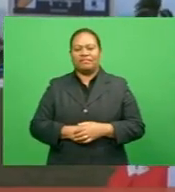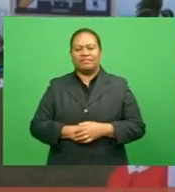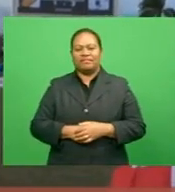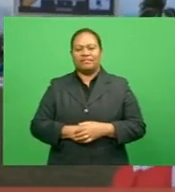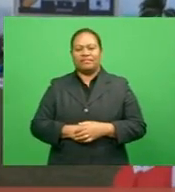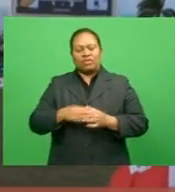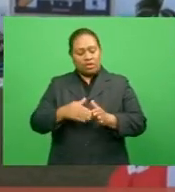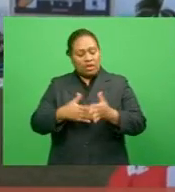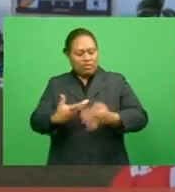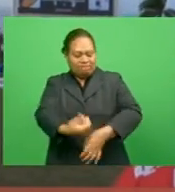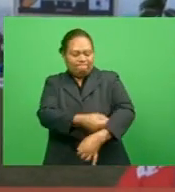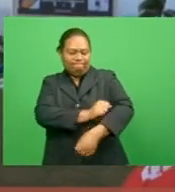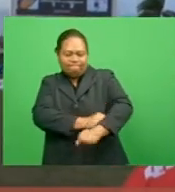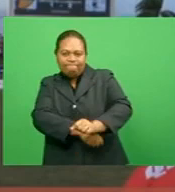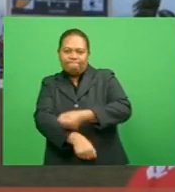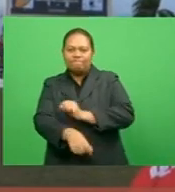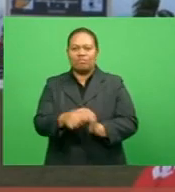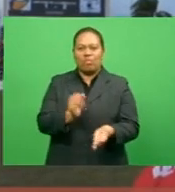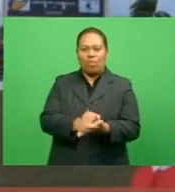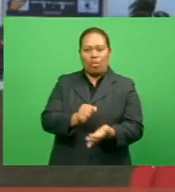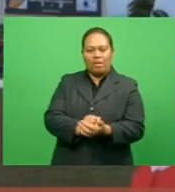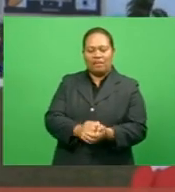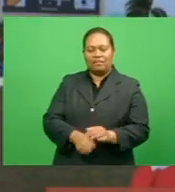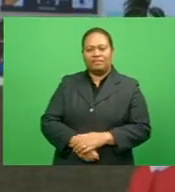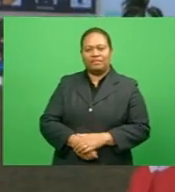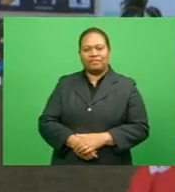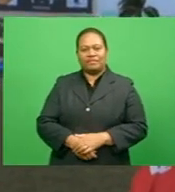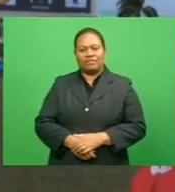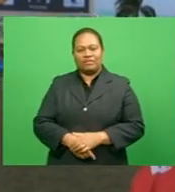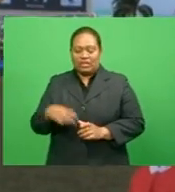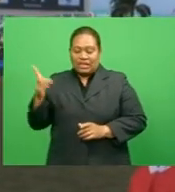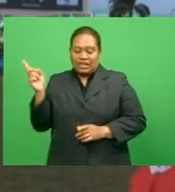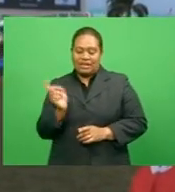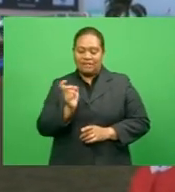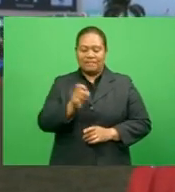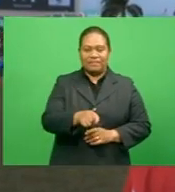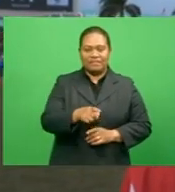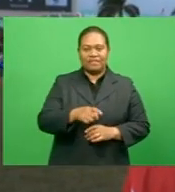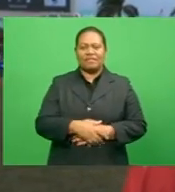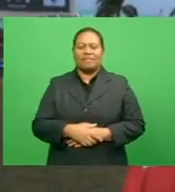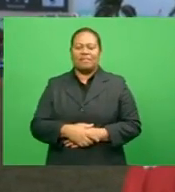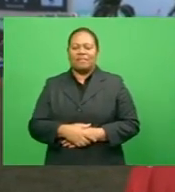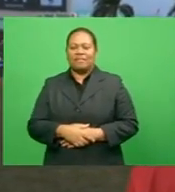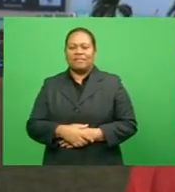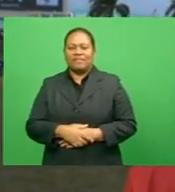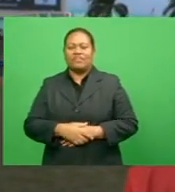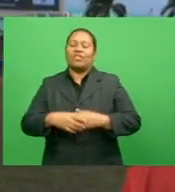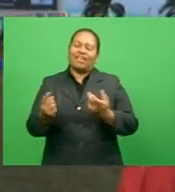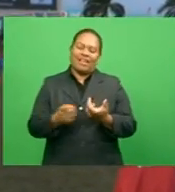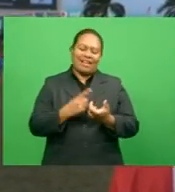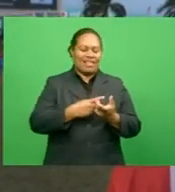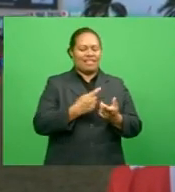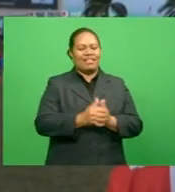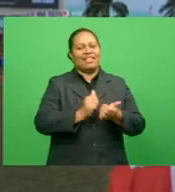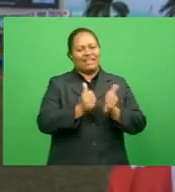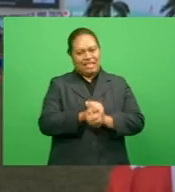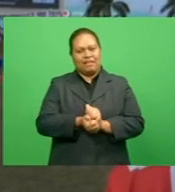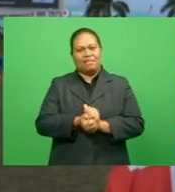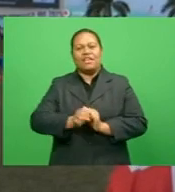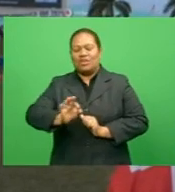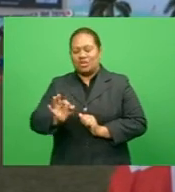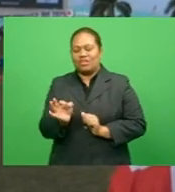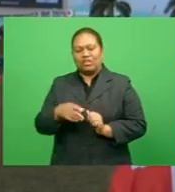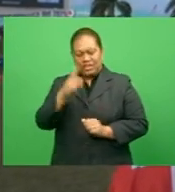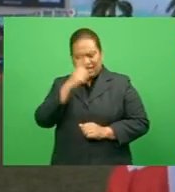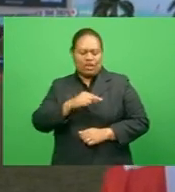up our socks, and we have to come back for the other game left for us, so that we can qualify